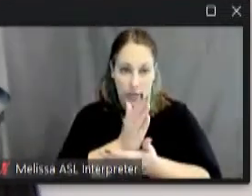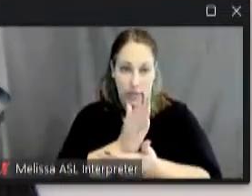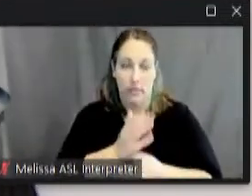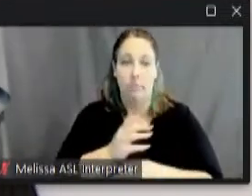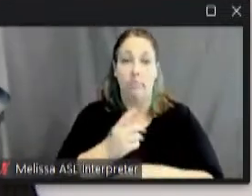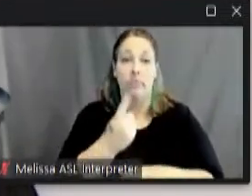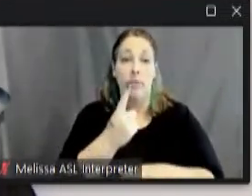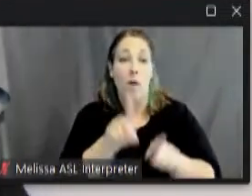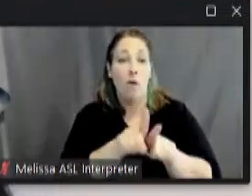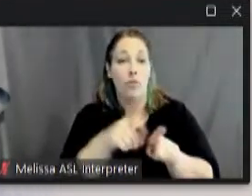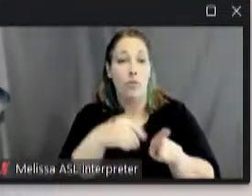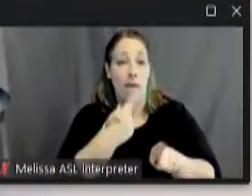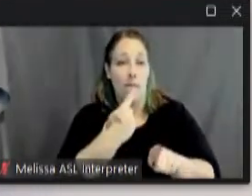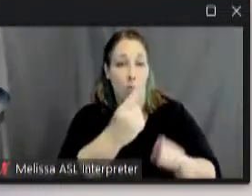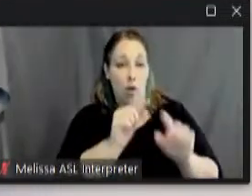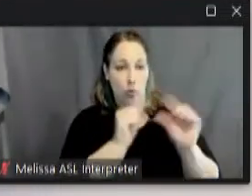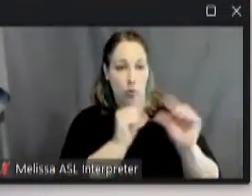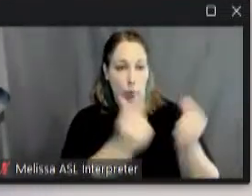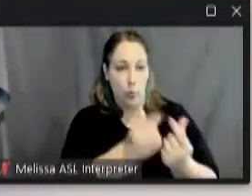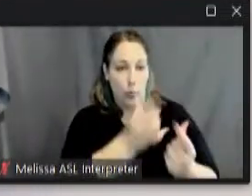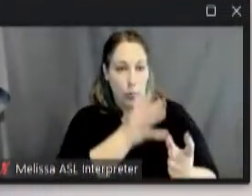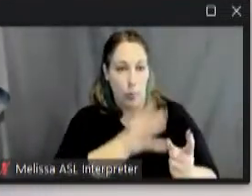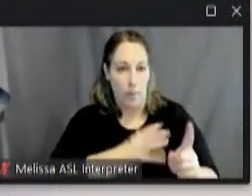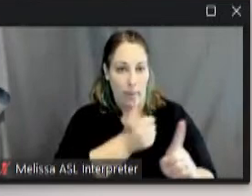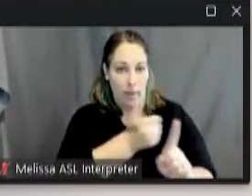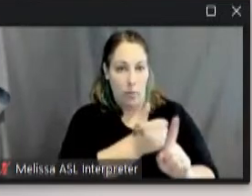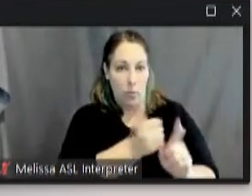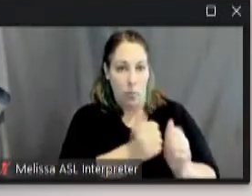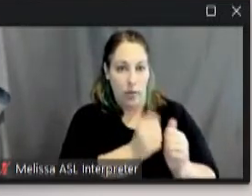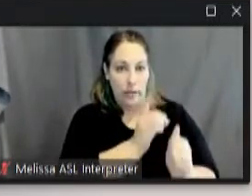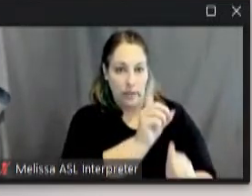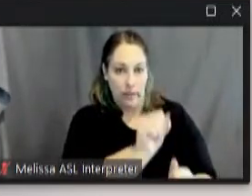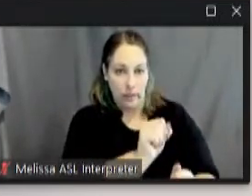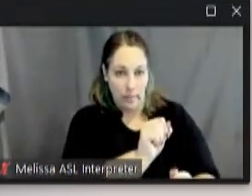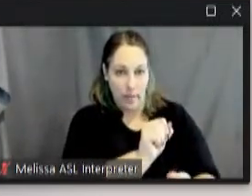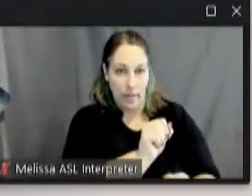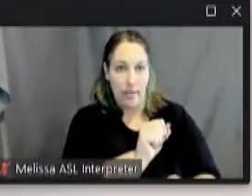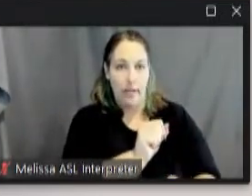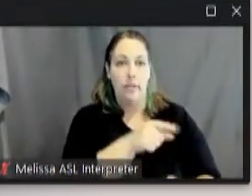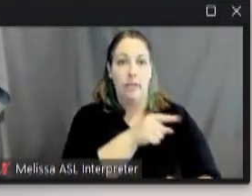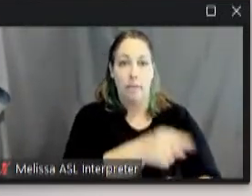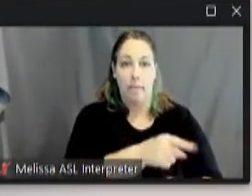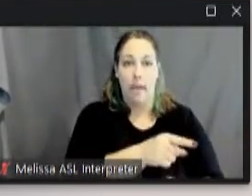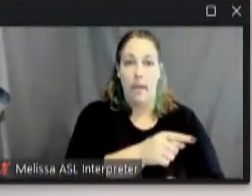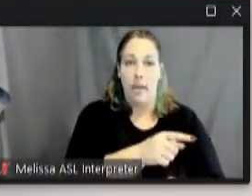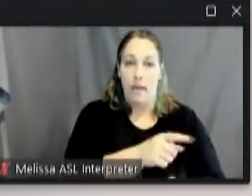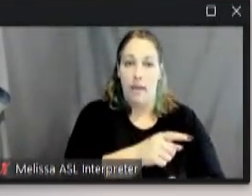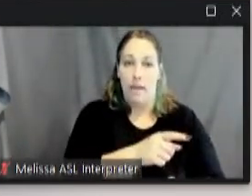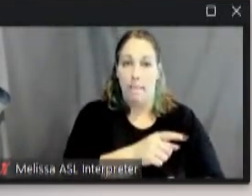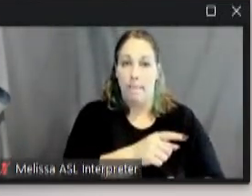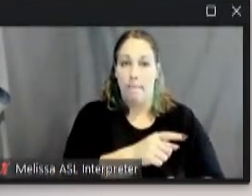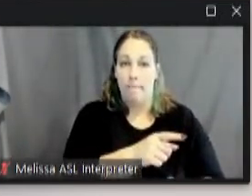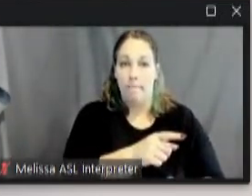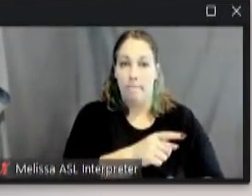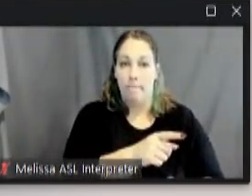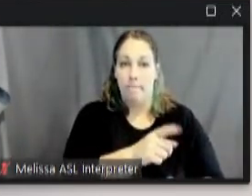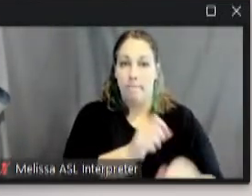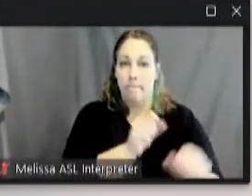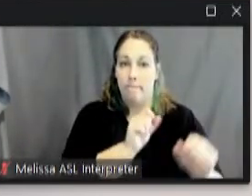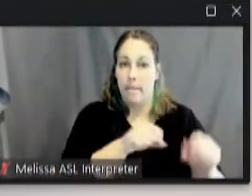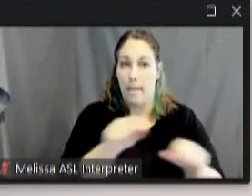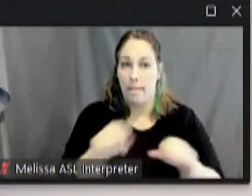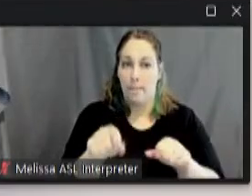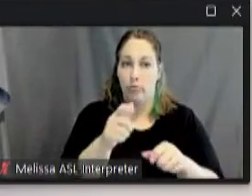that takes care of all affairs related to sexual rights and the promotion